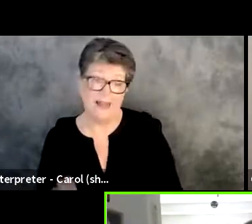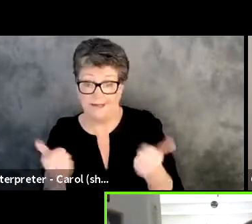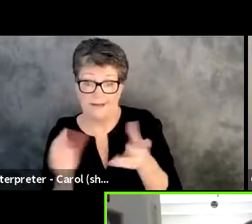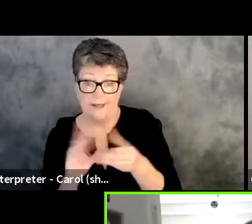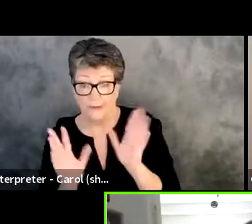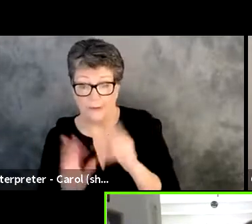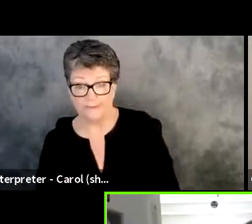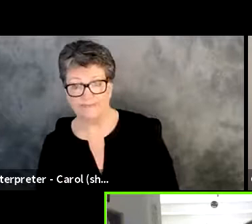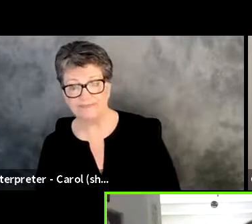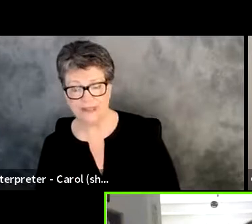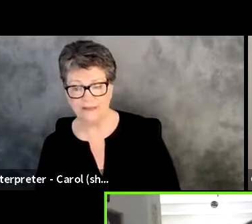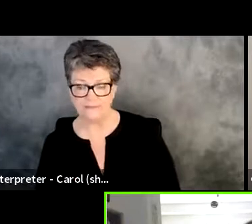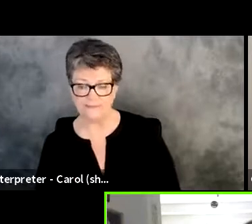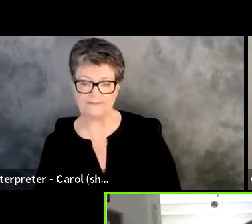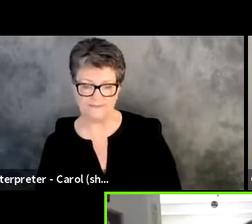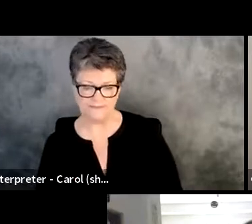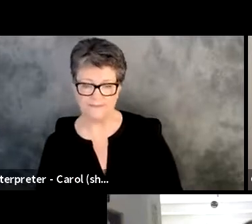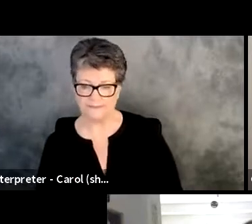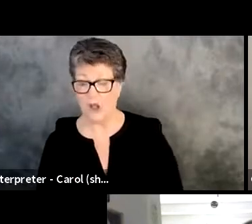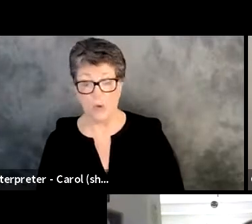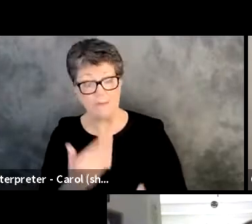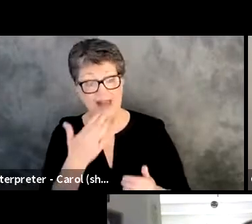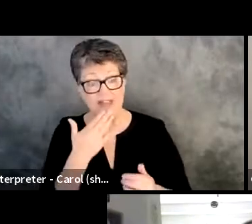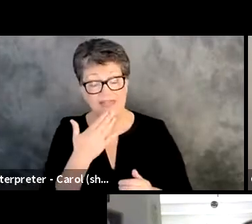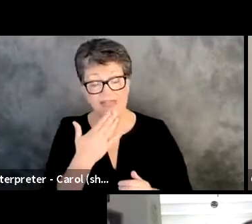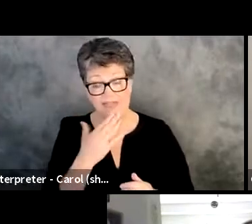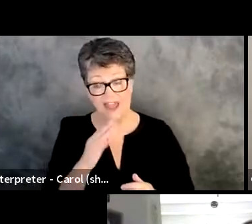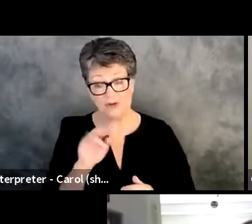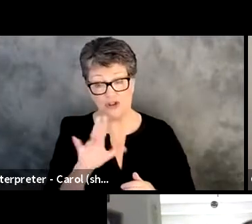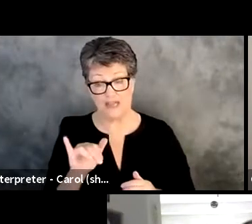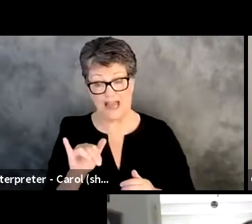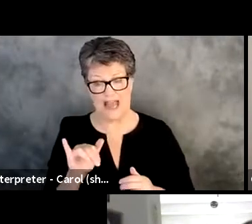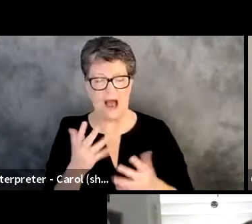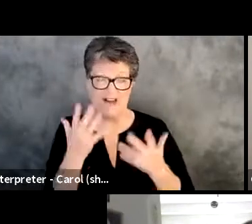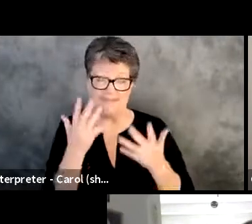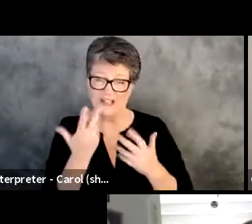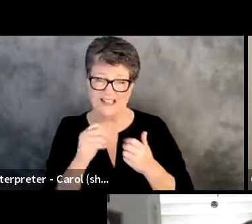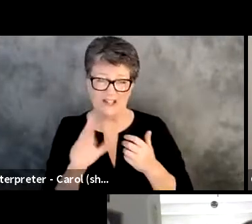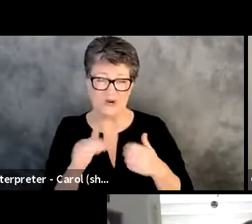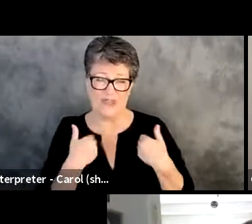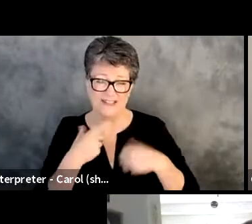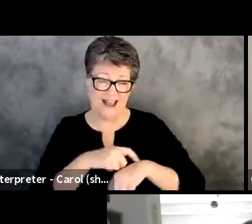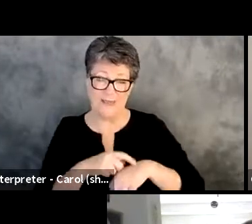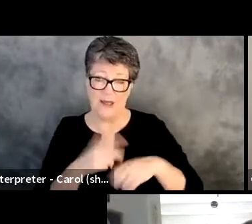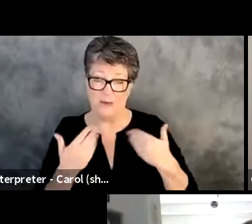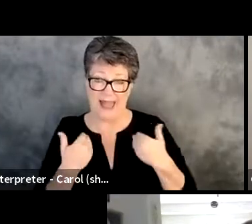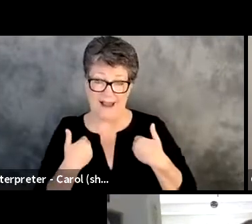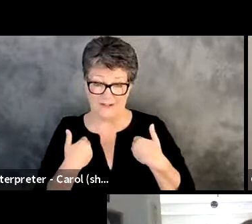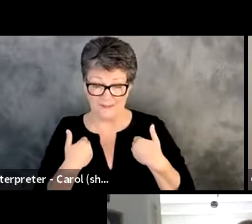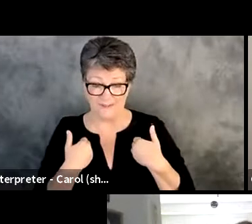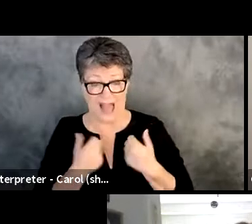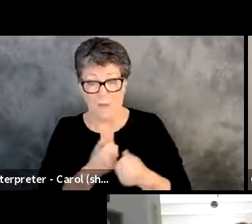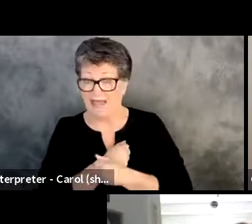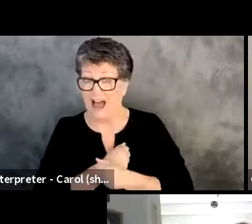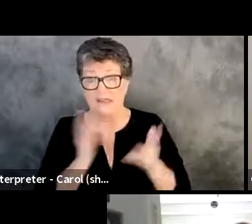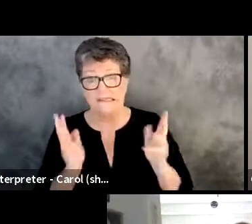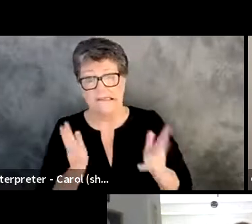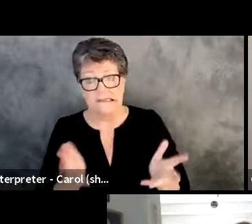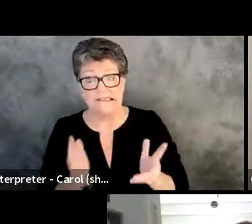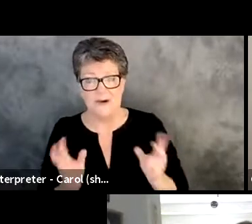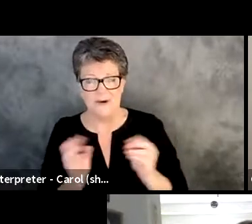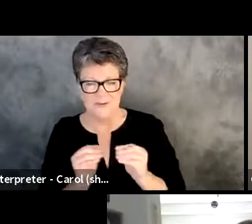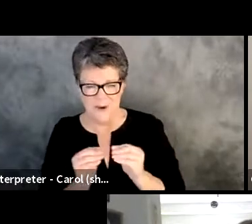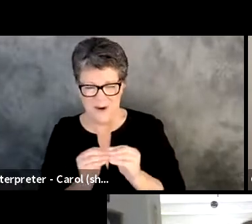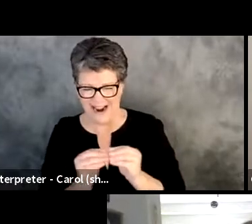thing. Well, thank you for that. Unfortunately, that's all the time we have. Otherwise, I would love to talk to you for